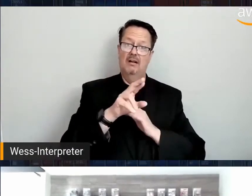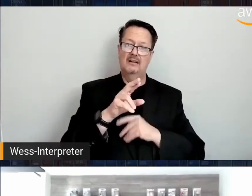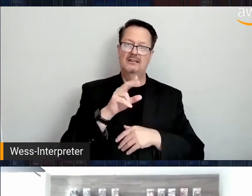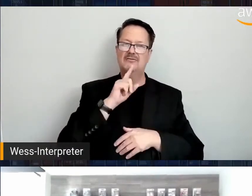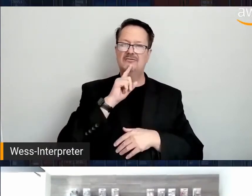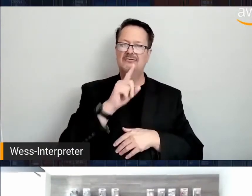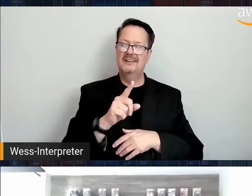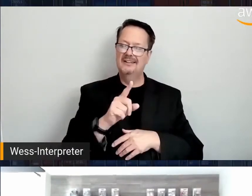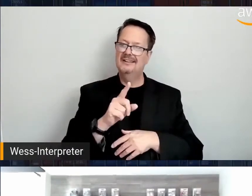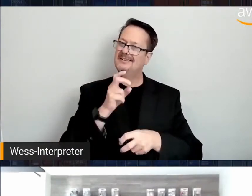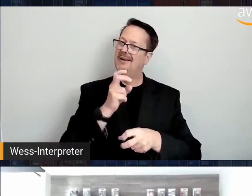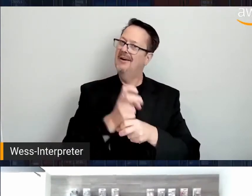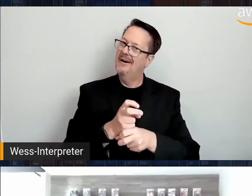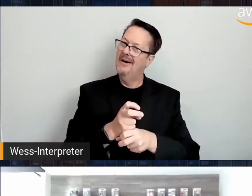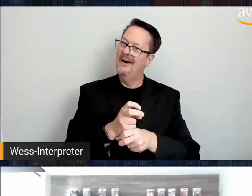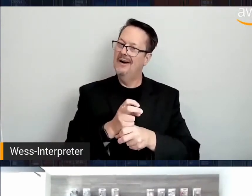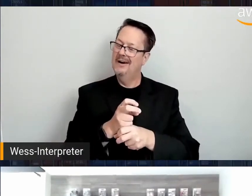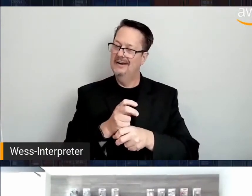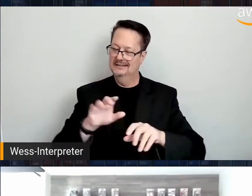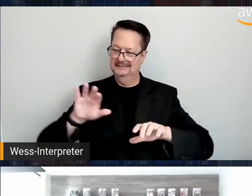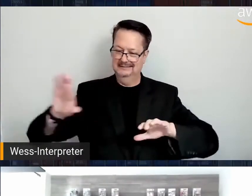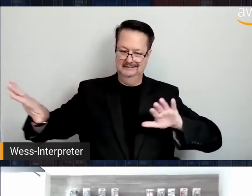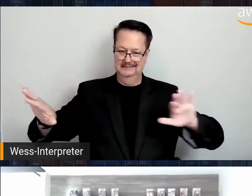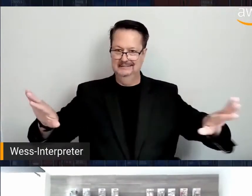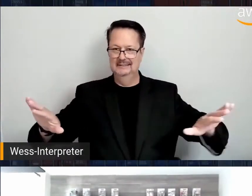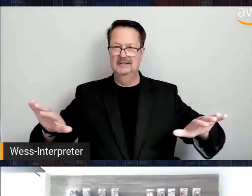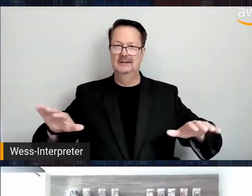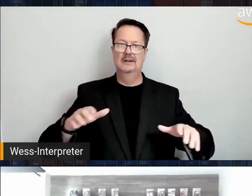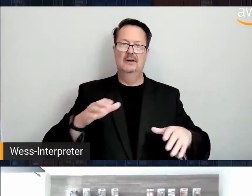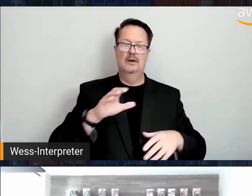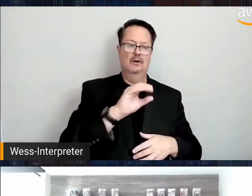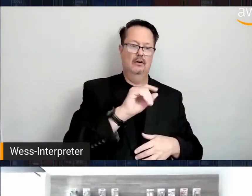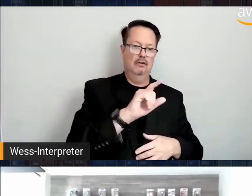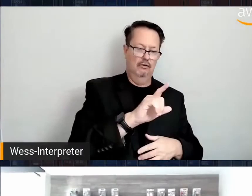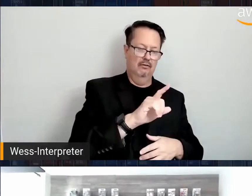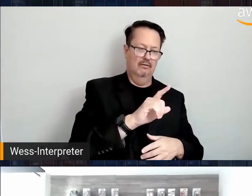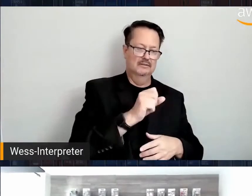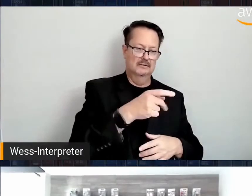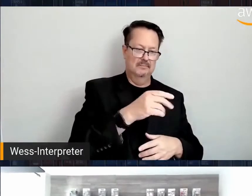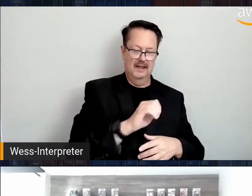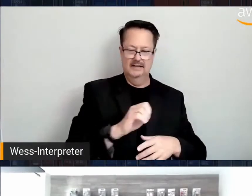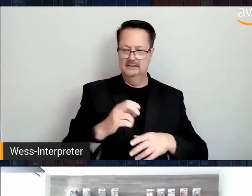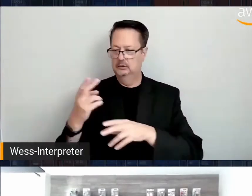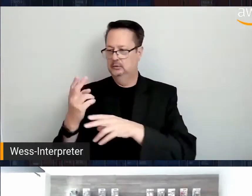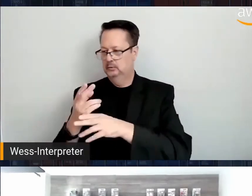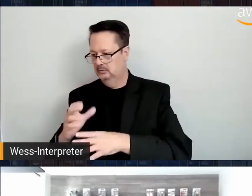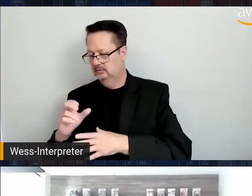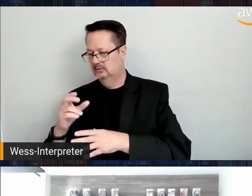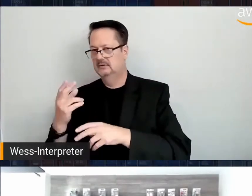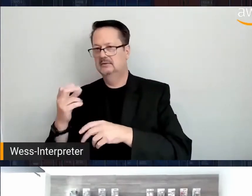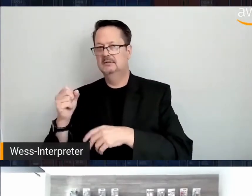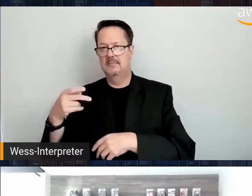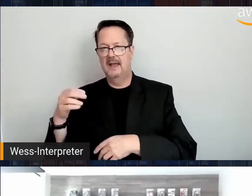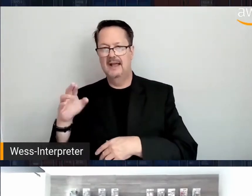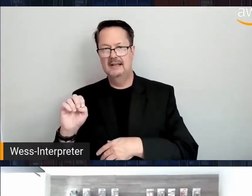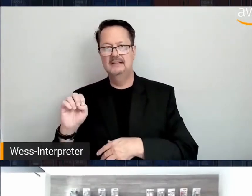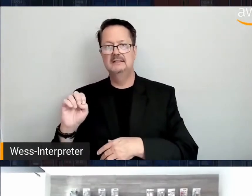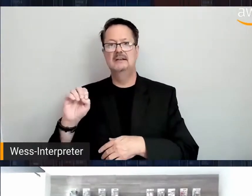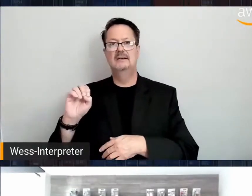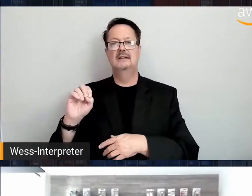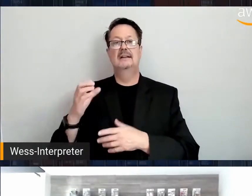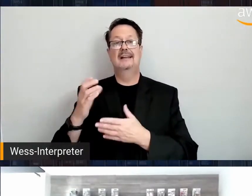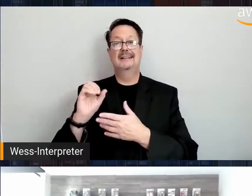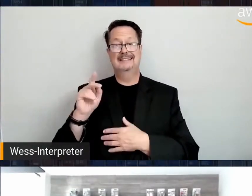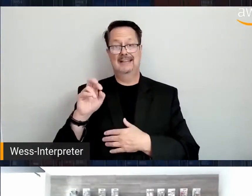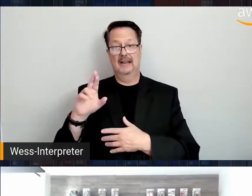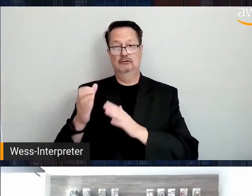hard line between kernel space and user space, right? Containers run in user space, and that's where the workload should be running, and that's how applications